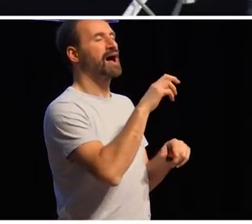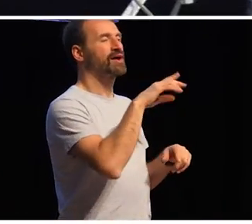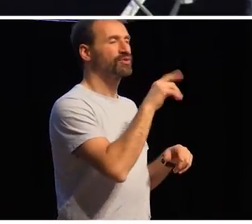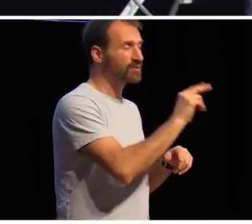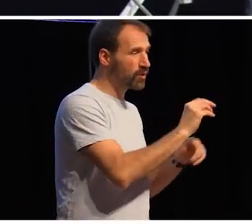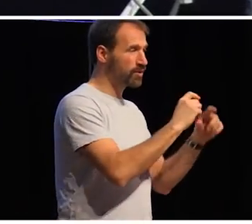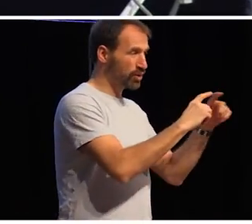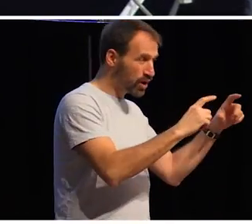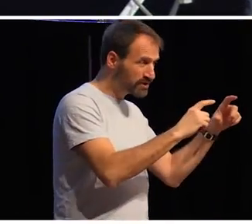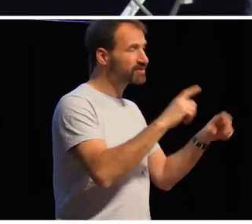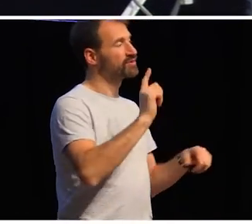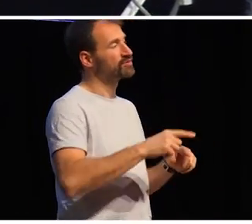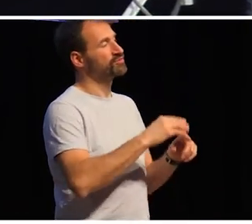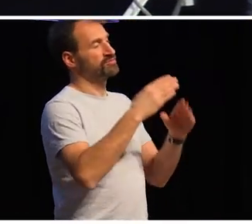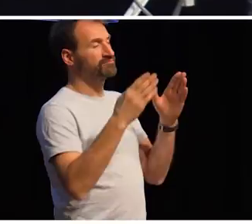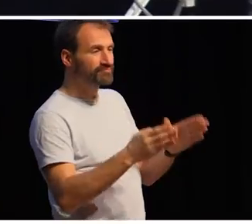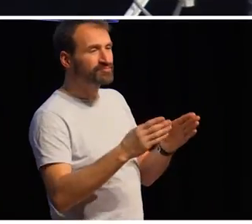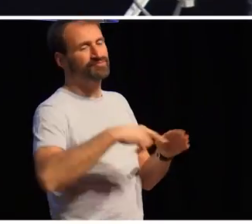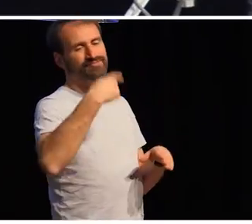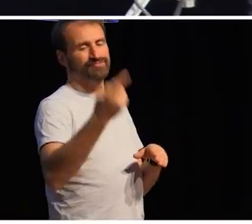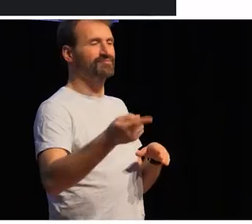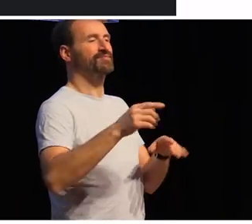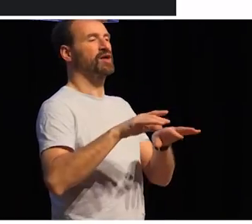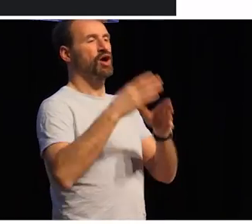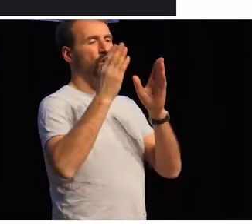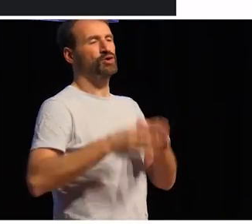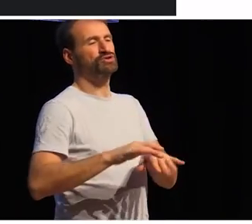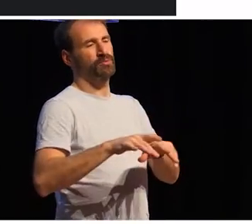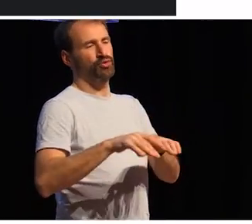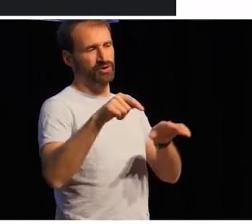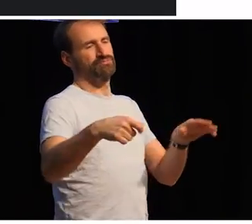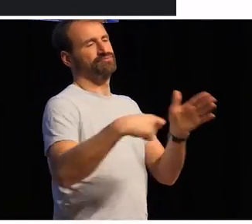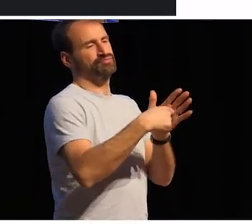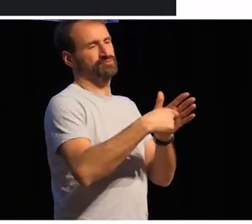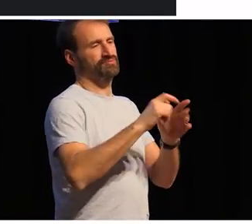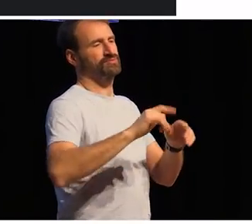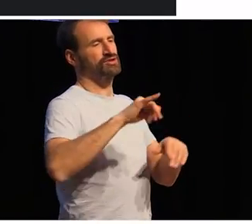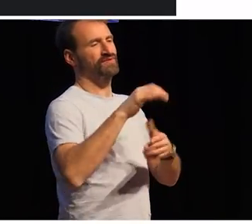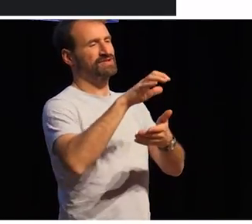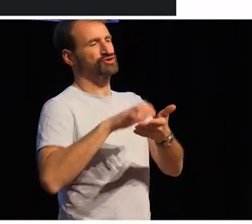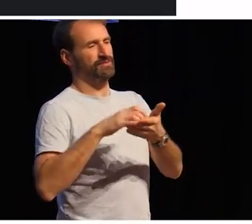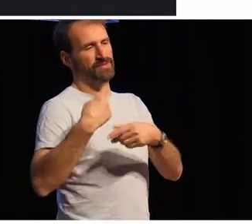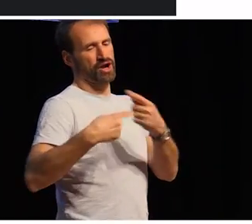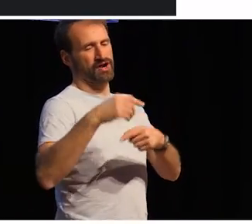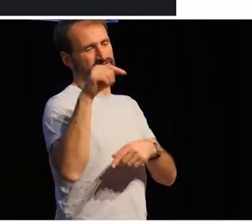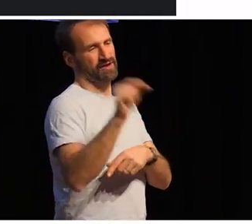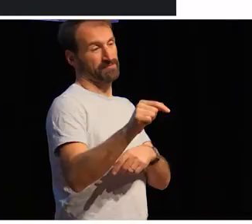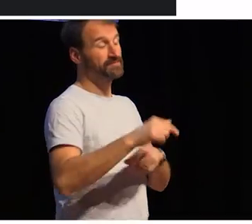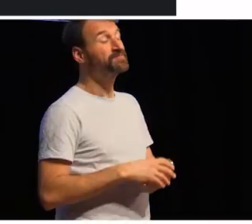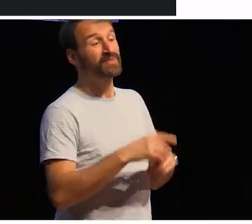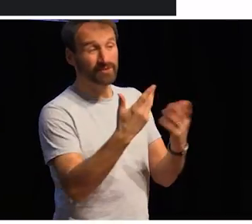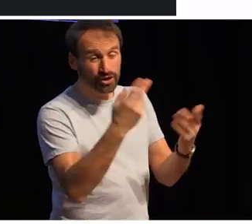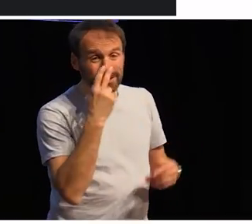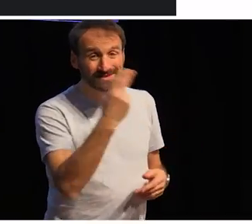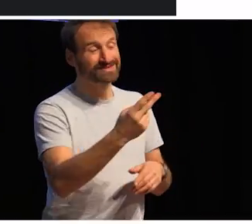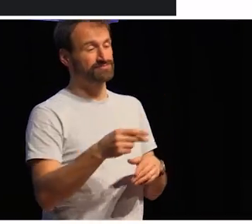you're running the JavaScript. So let me talk about the software here that is running the JavaScript. So here you see Node, and